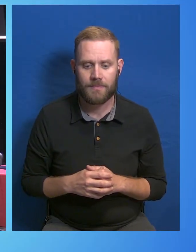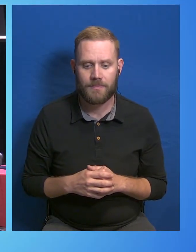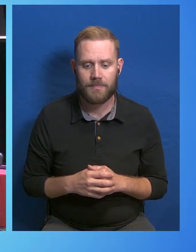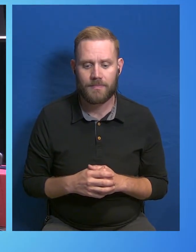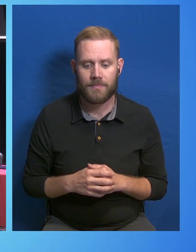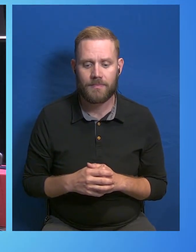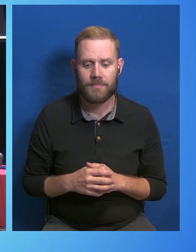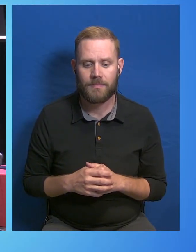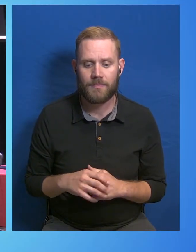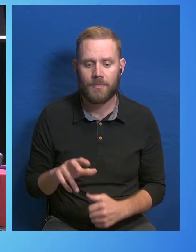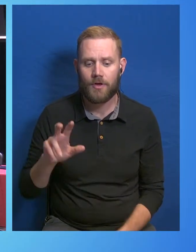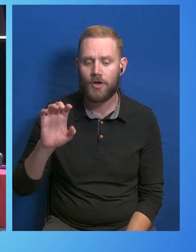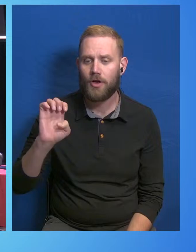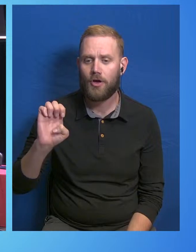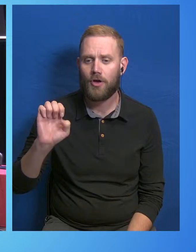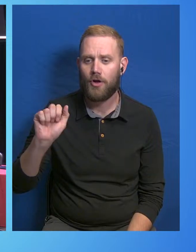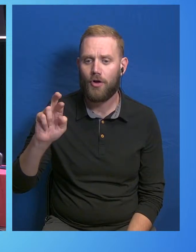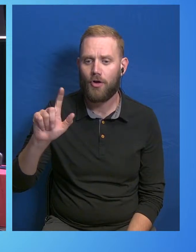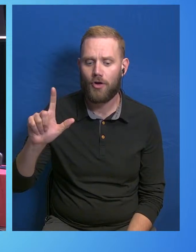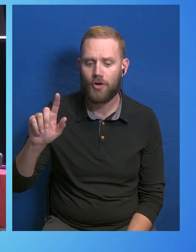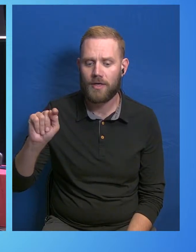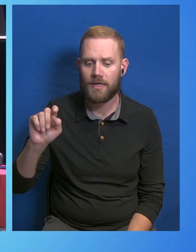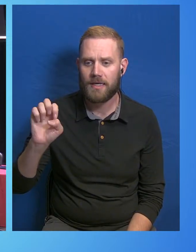and Earl Terry.